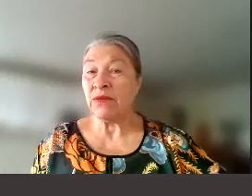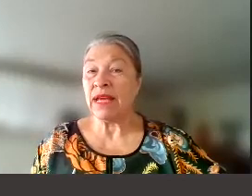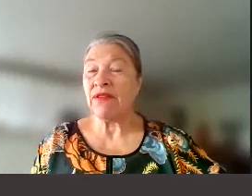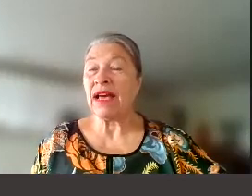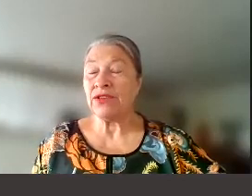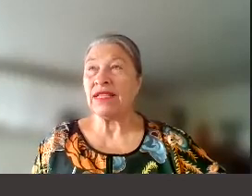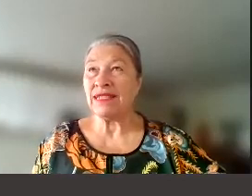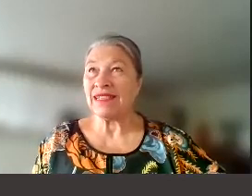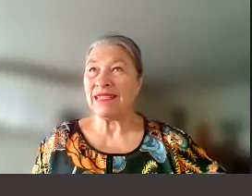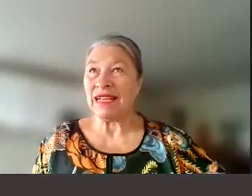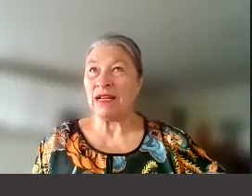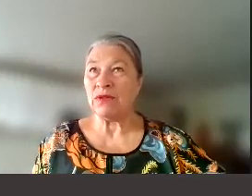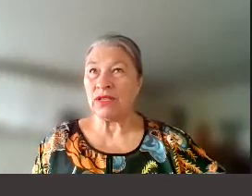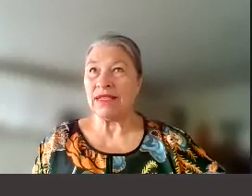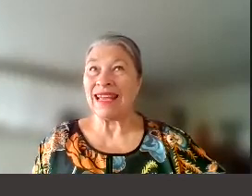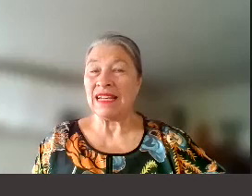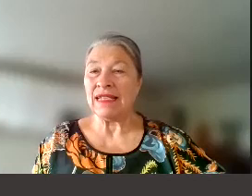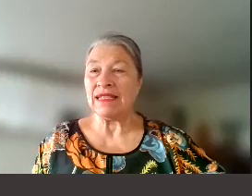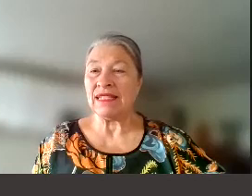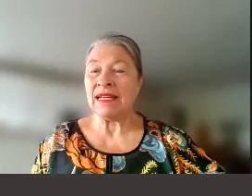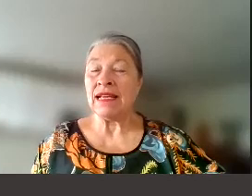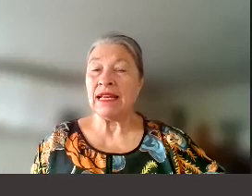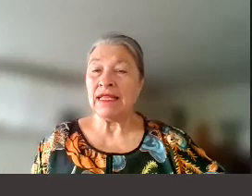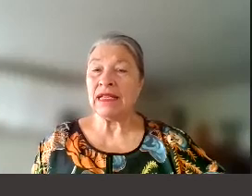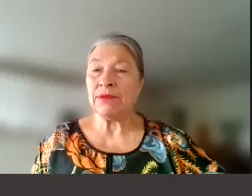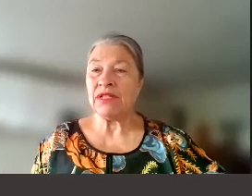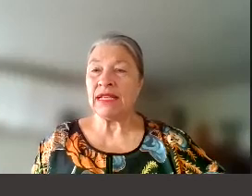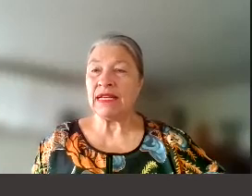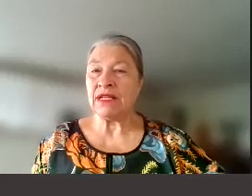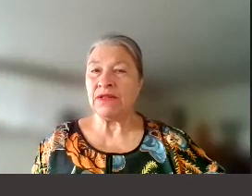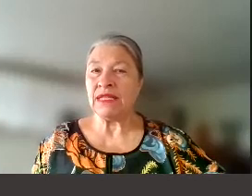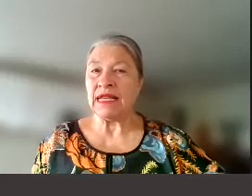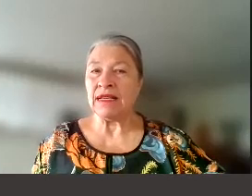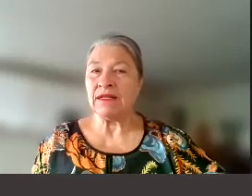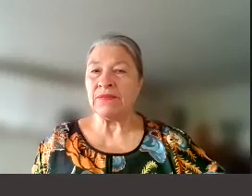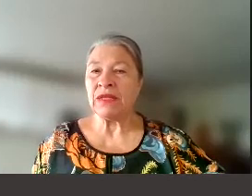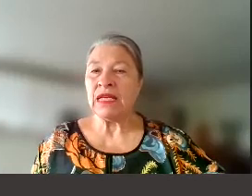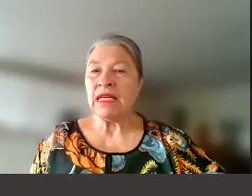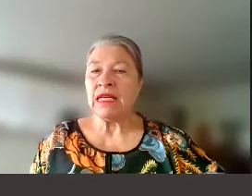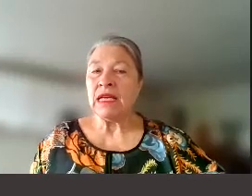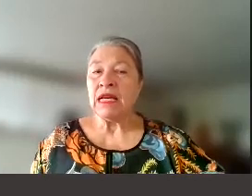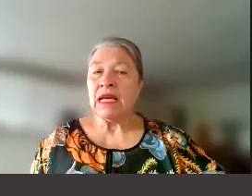I've said, we have 160 languages at least in the community in New Zealand.